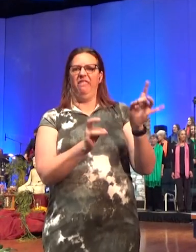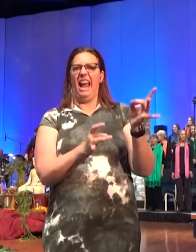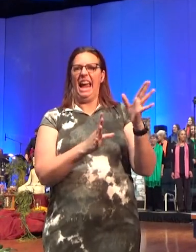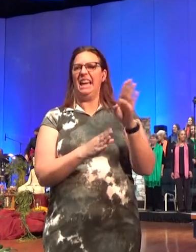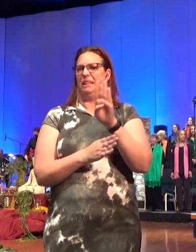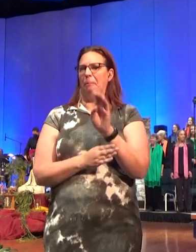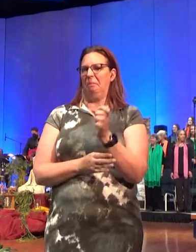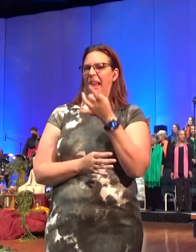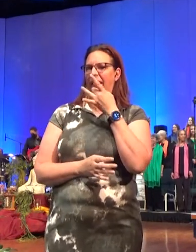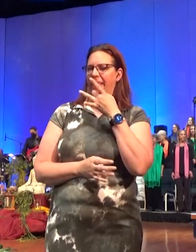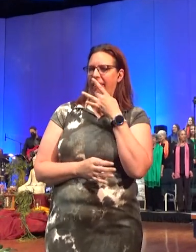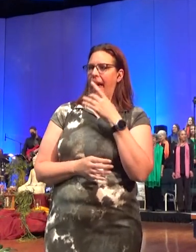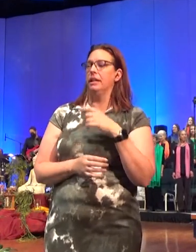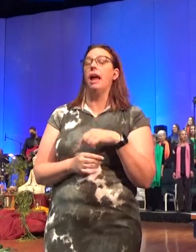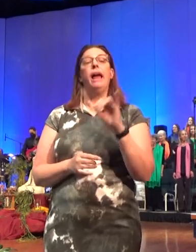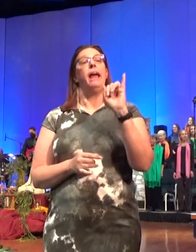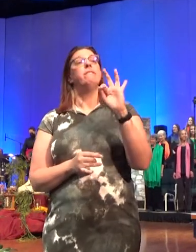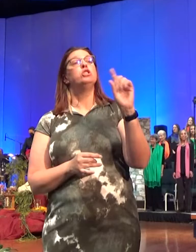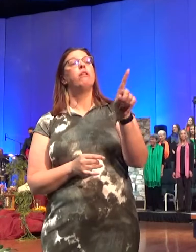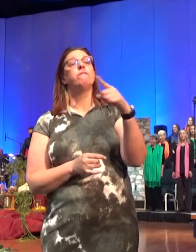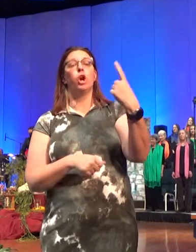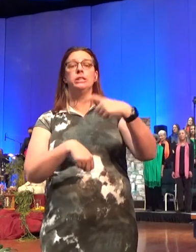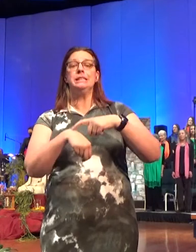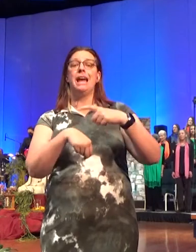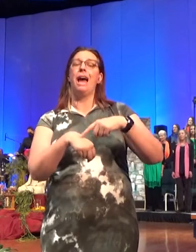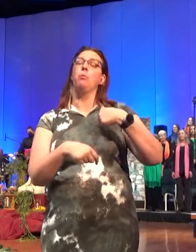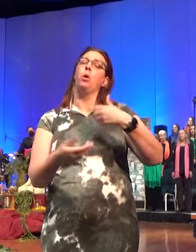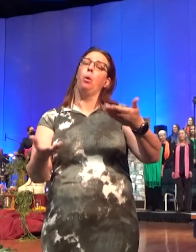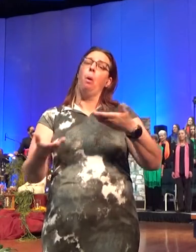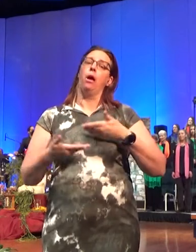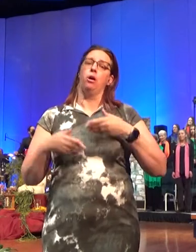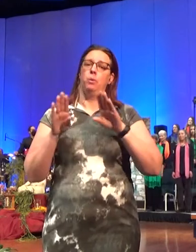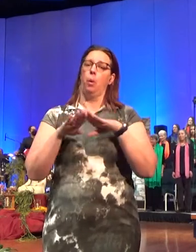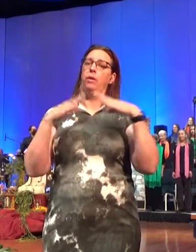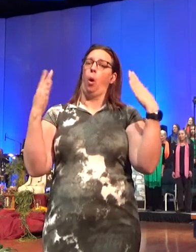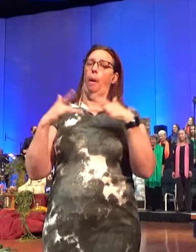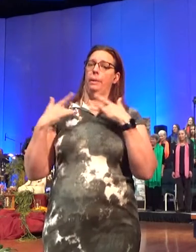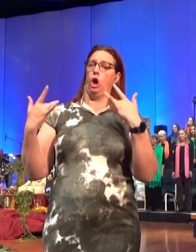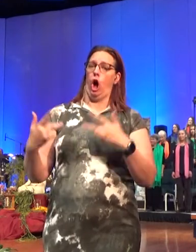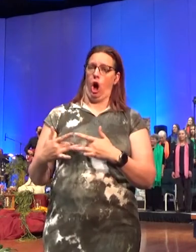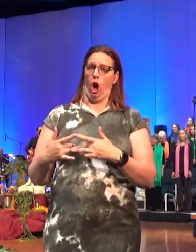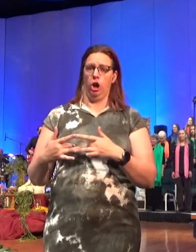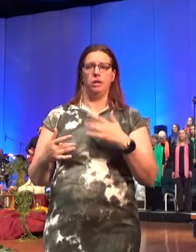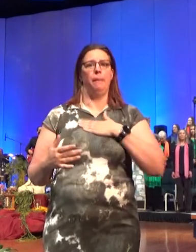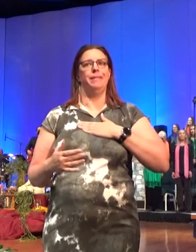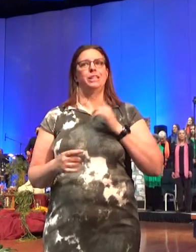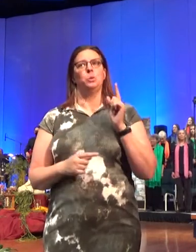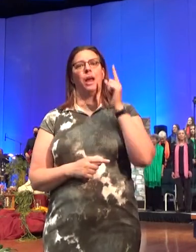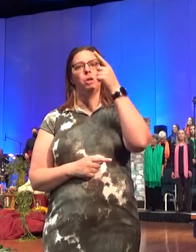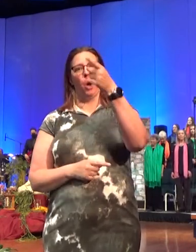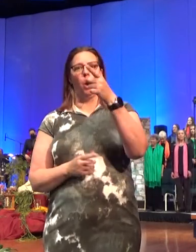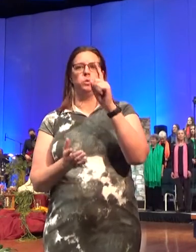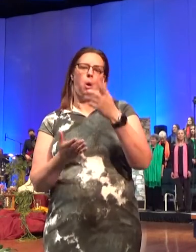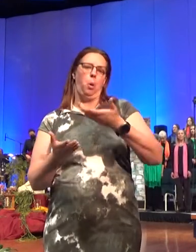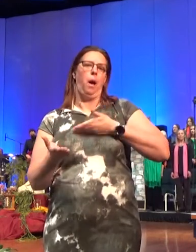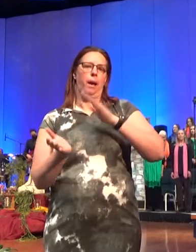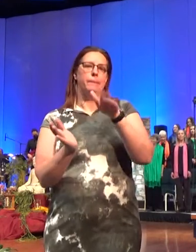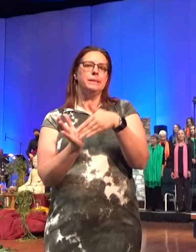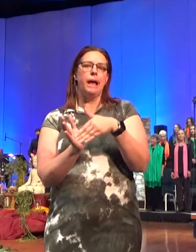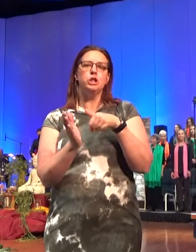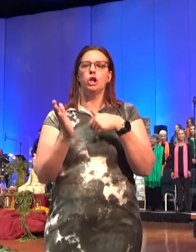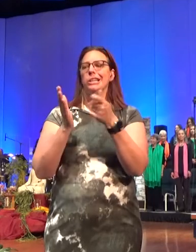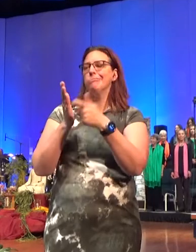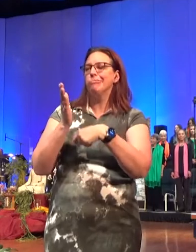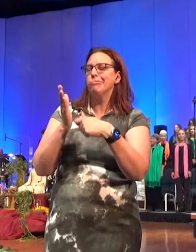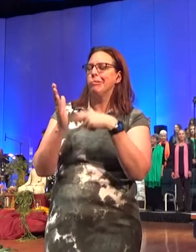an open heart. And I'd invite you also to go out to our Welcome Center where you can pick up a brochure and you can get to know some